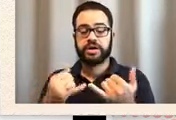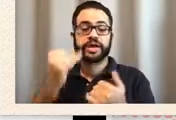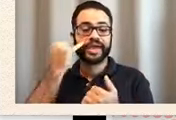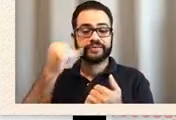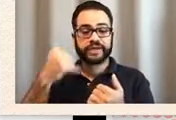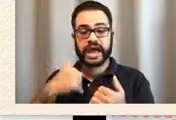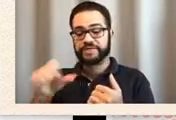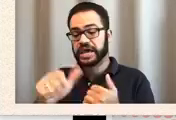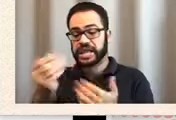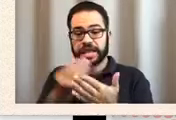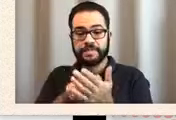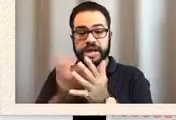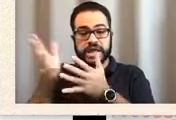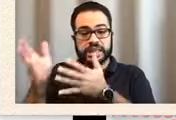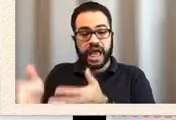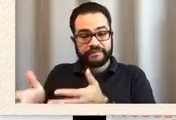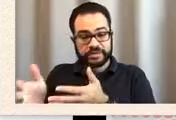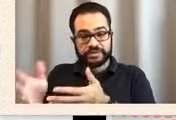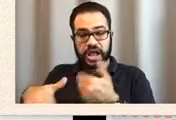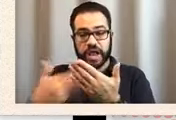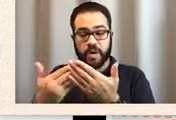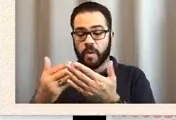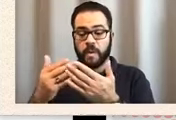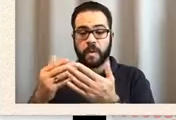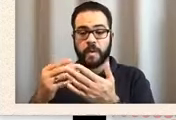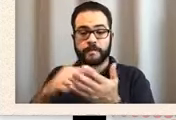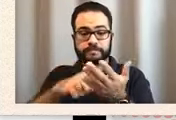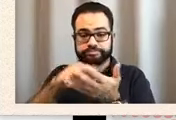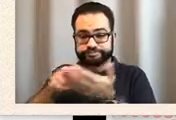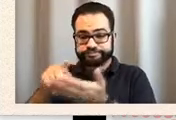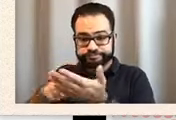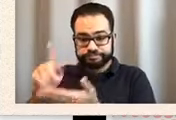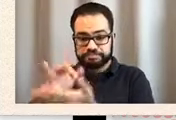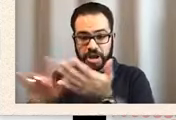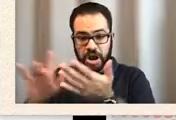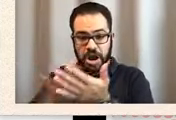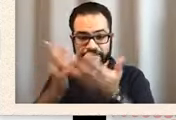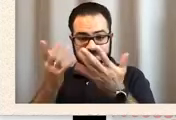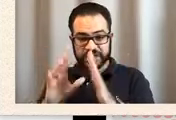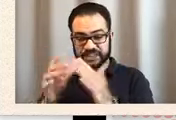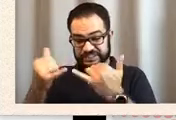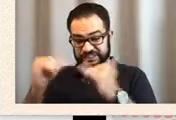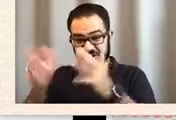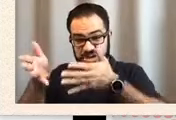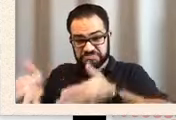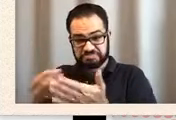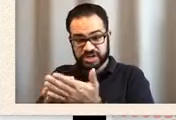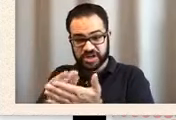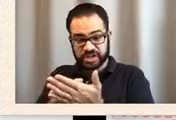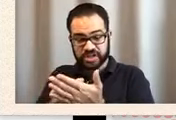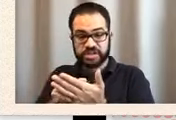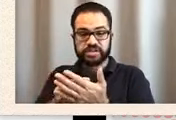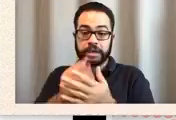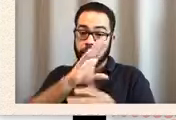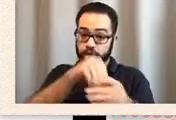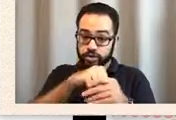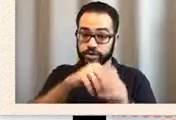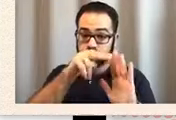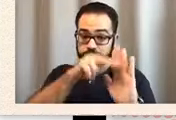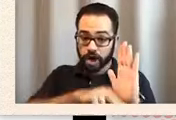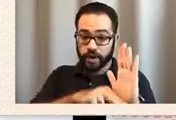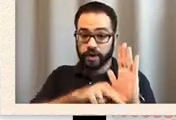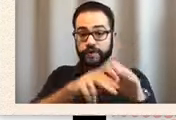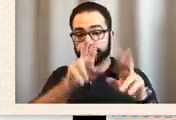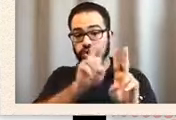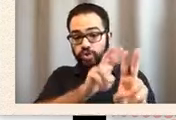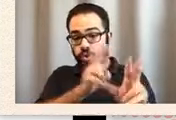funds after all outstanding qualified disability expenses are paid, including funeral and burial, any of those leftover funds would